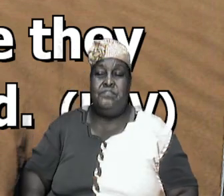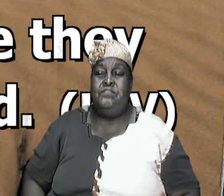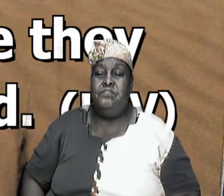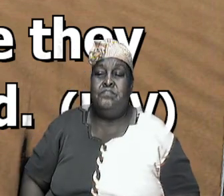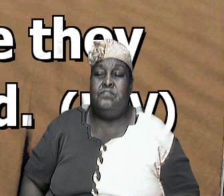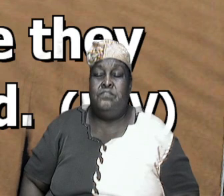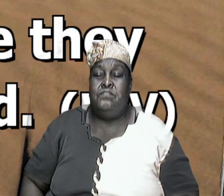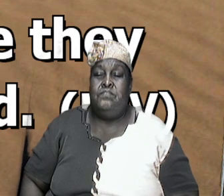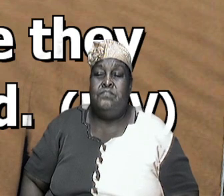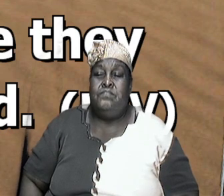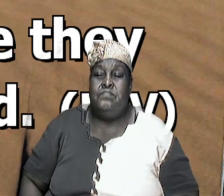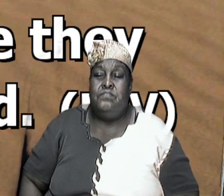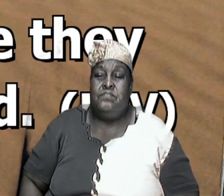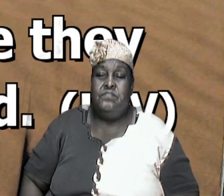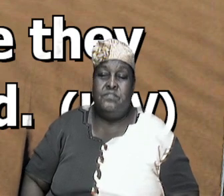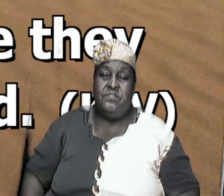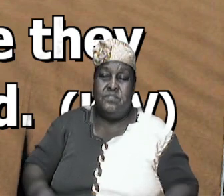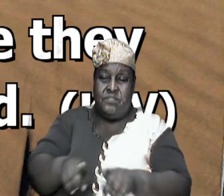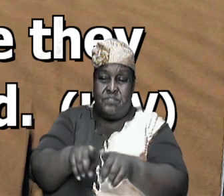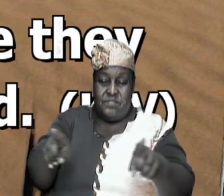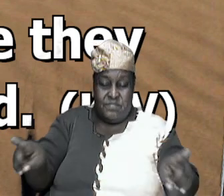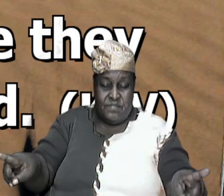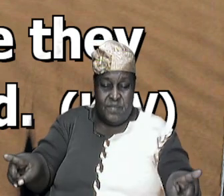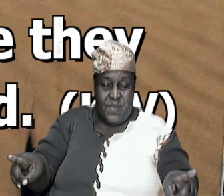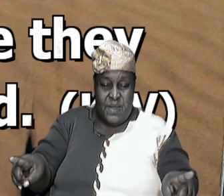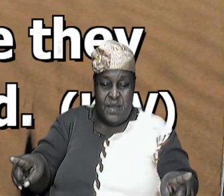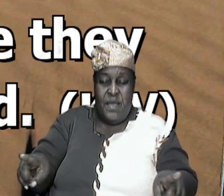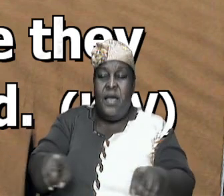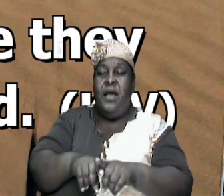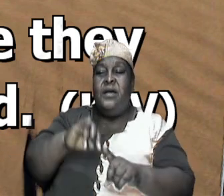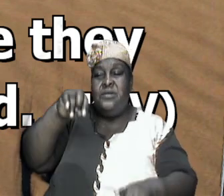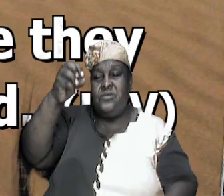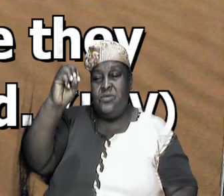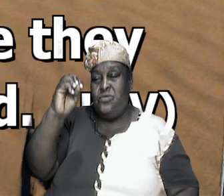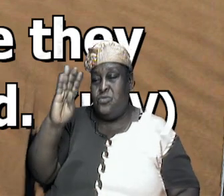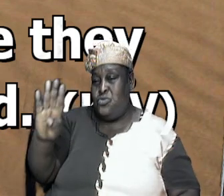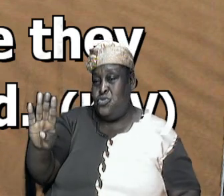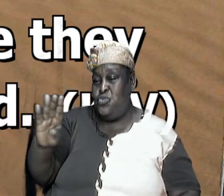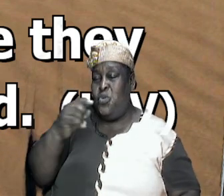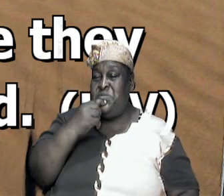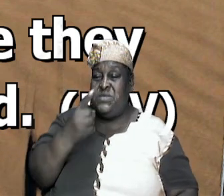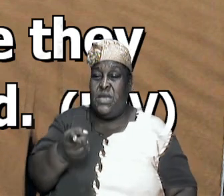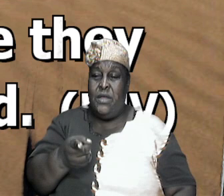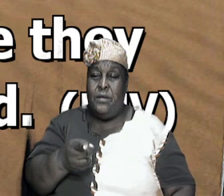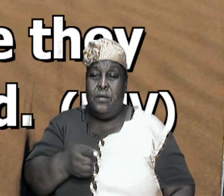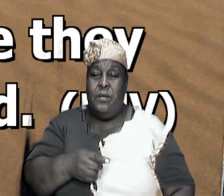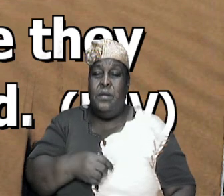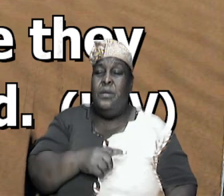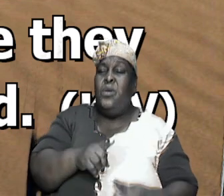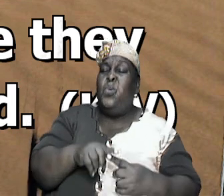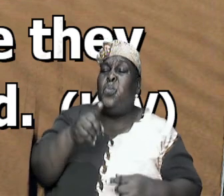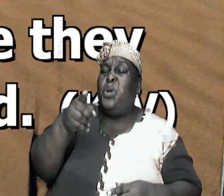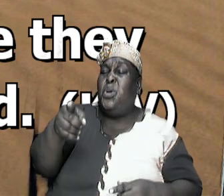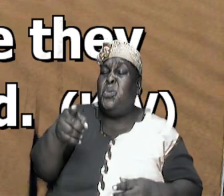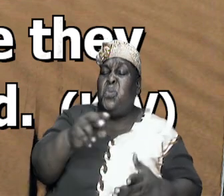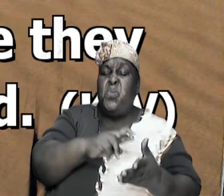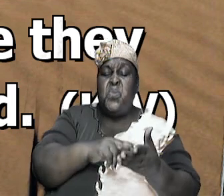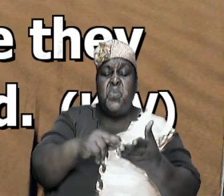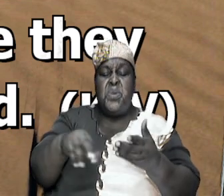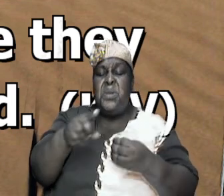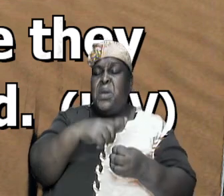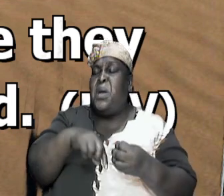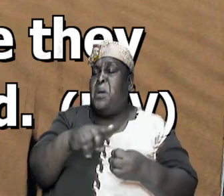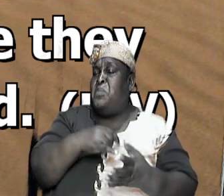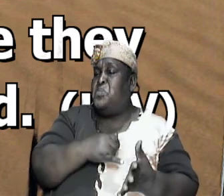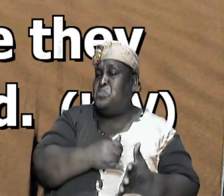And it is different, as Job pointed out, when you read about it